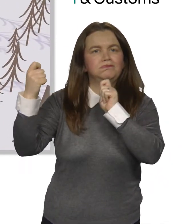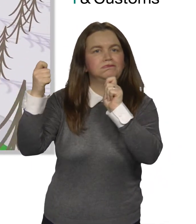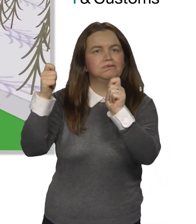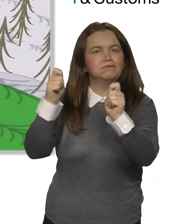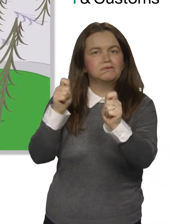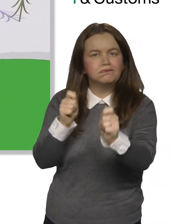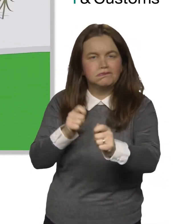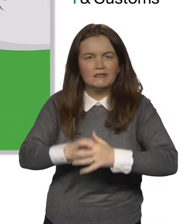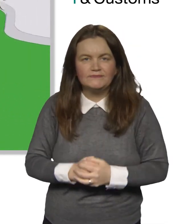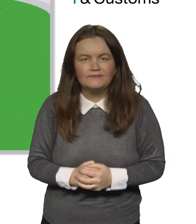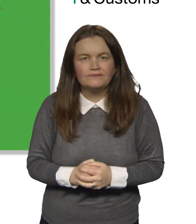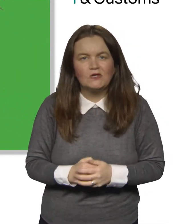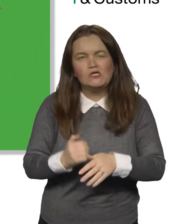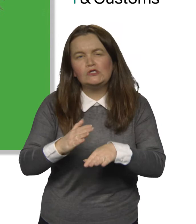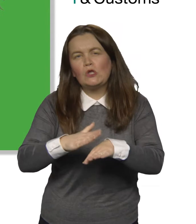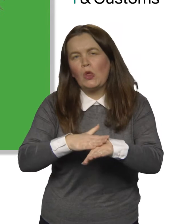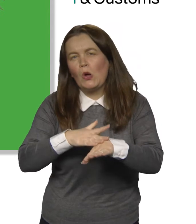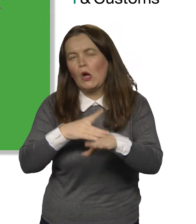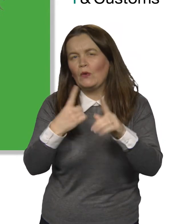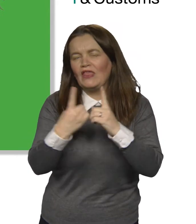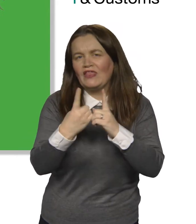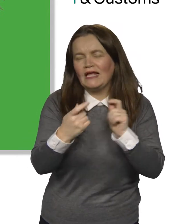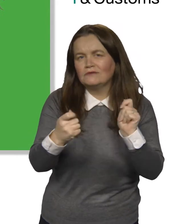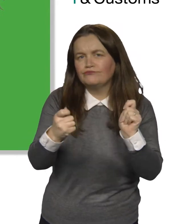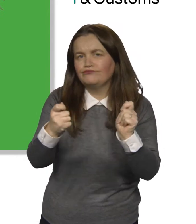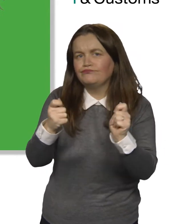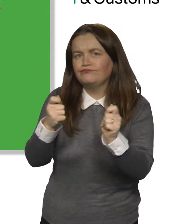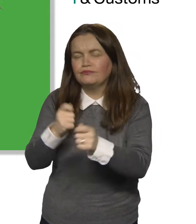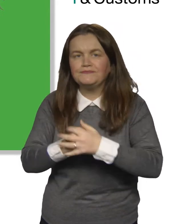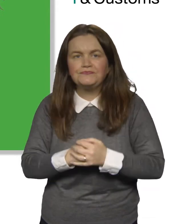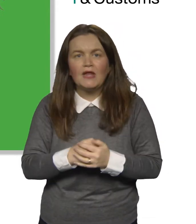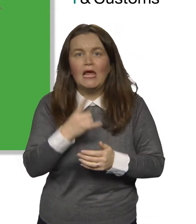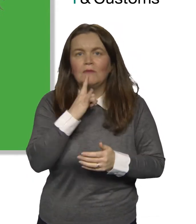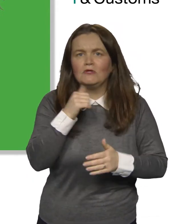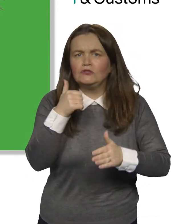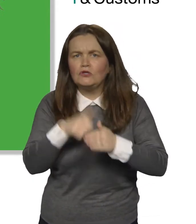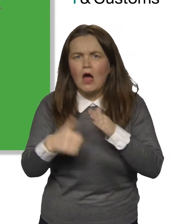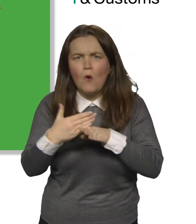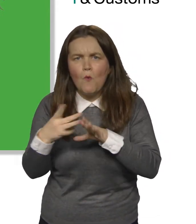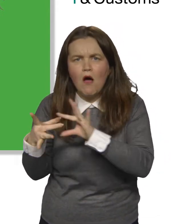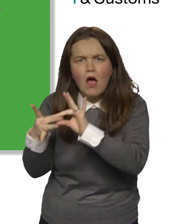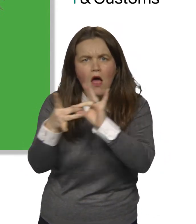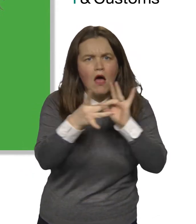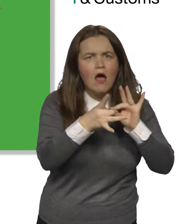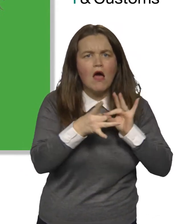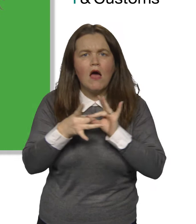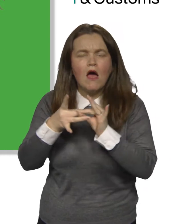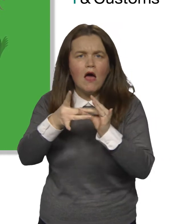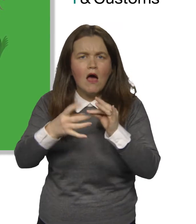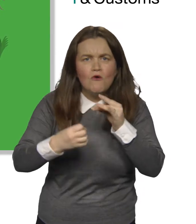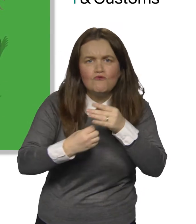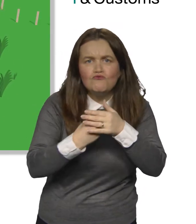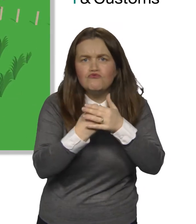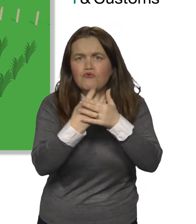times moved on. Very slowly, things changed. People started to work together. They grew crops